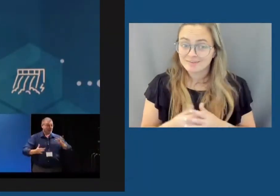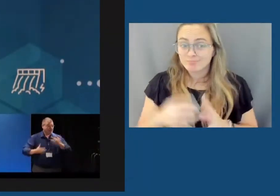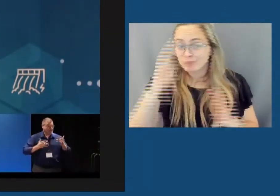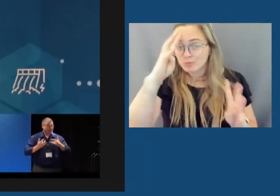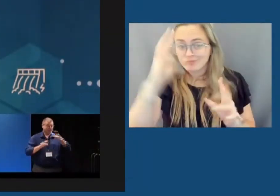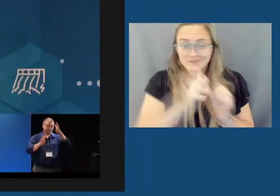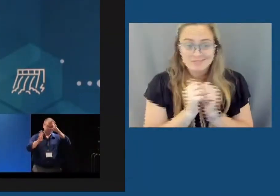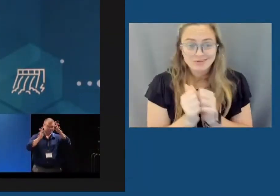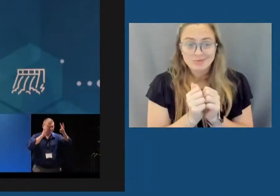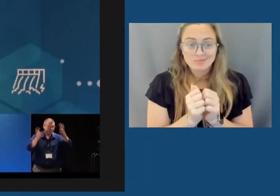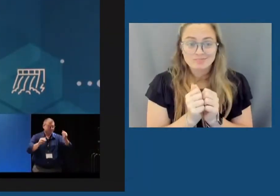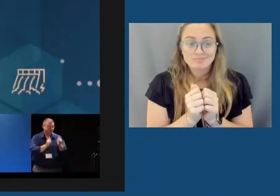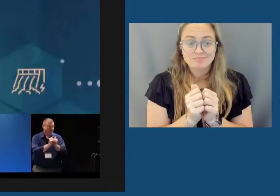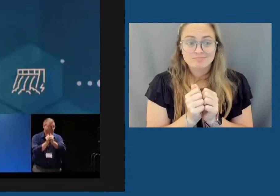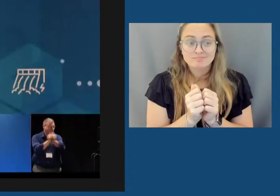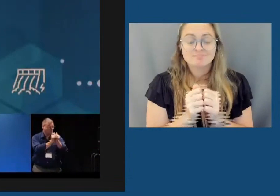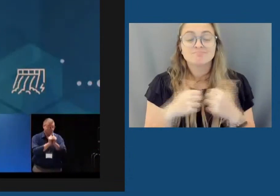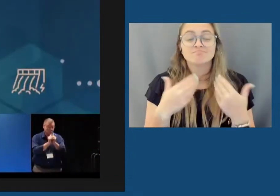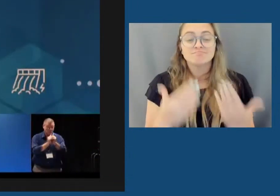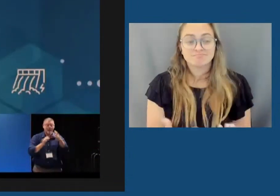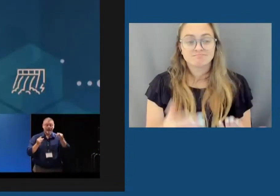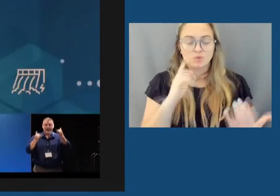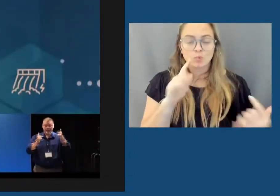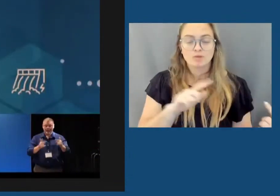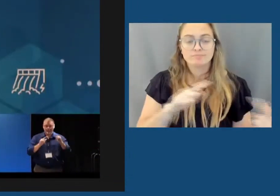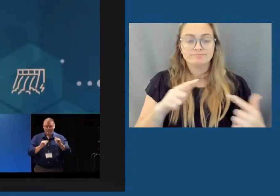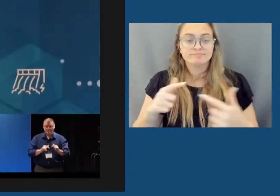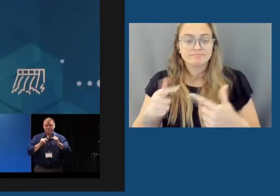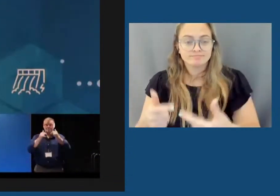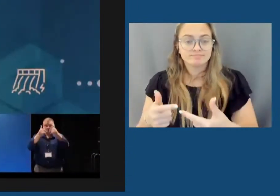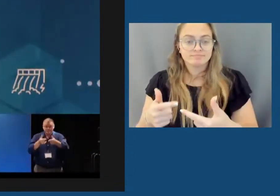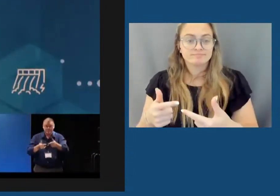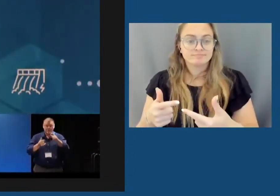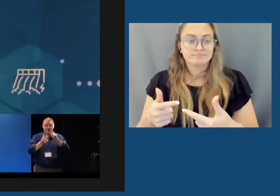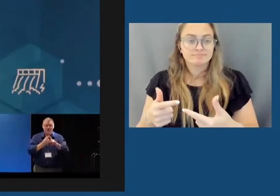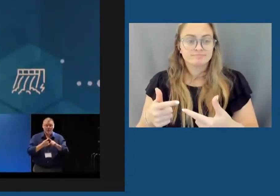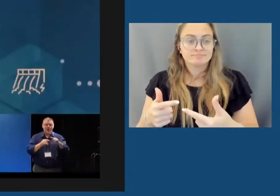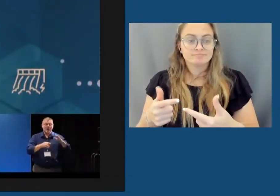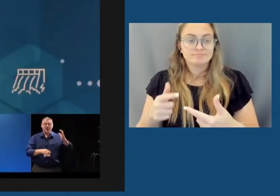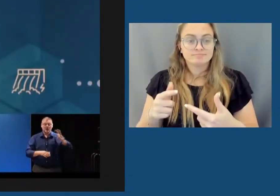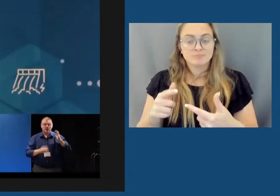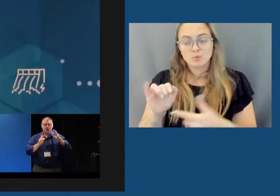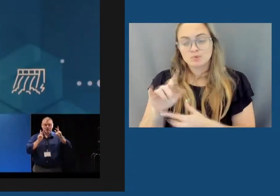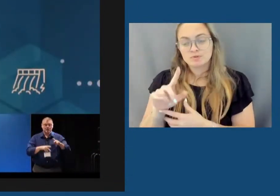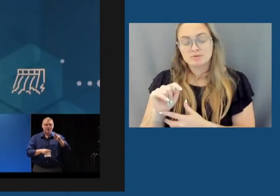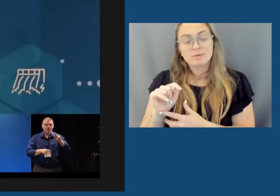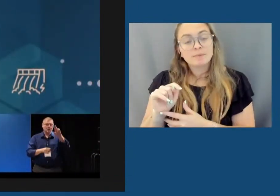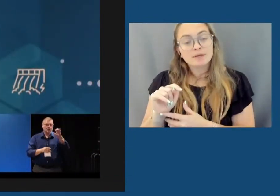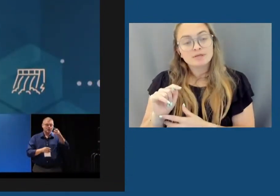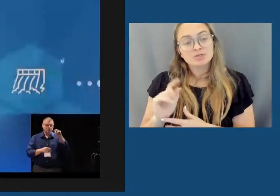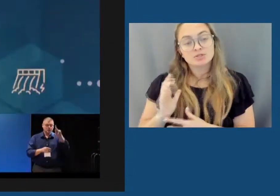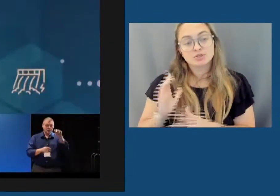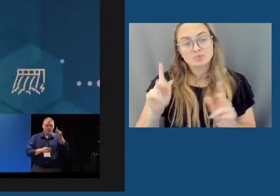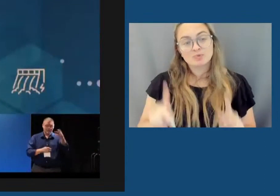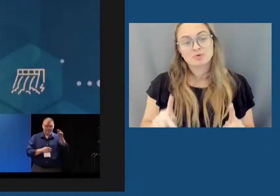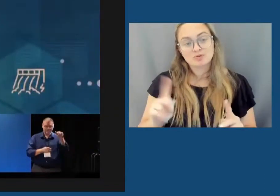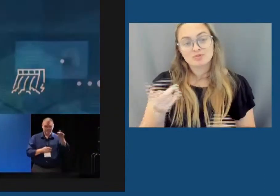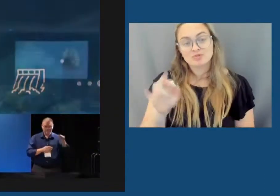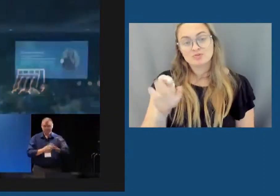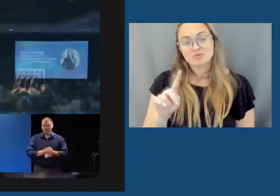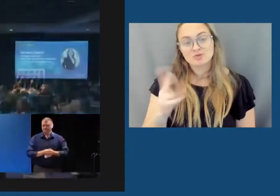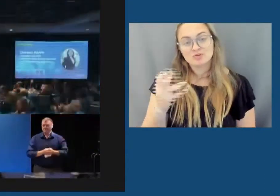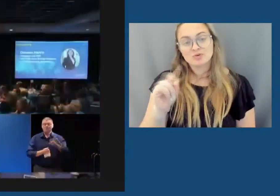together. And with that, I will turn the podium over to Summit Chair, Richard Kaufman, to get us started.